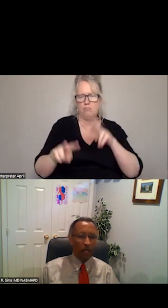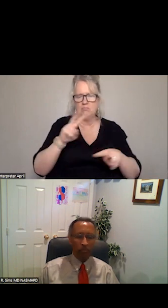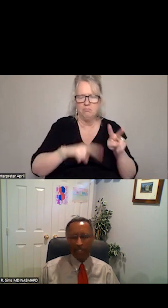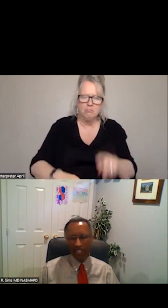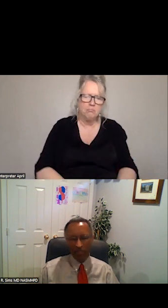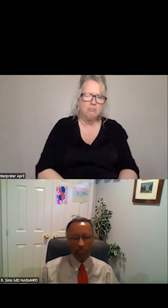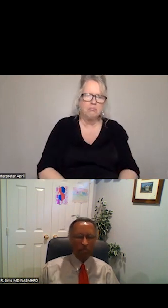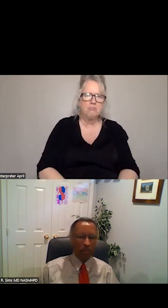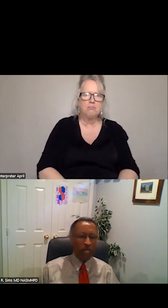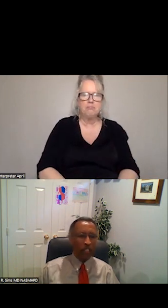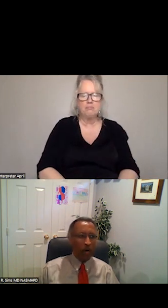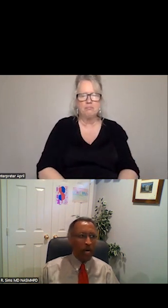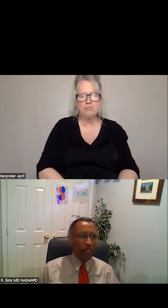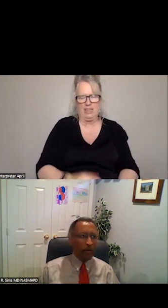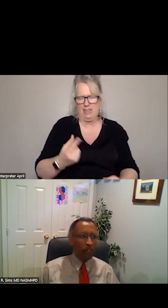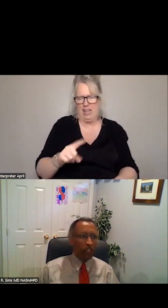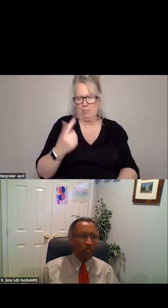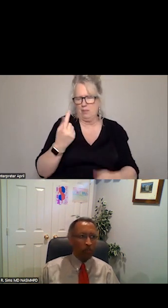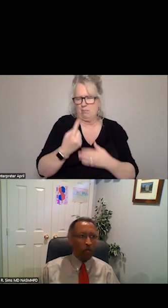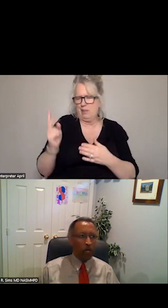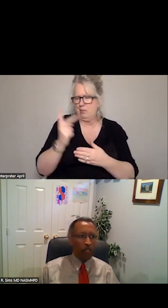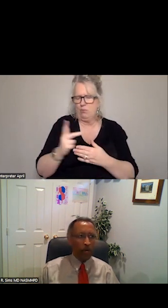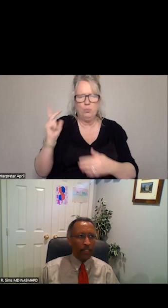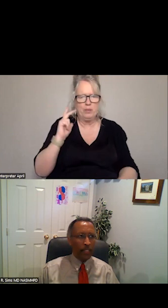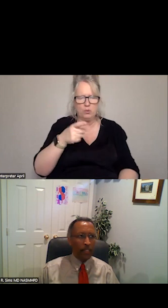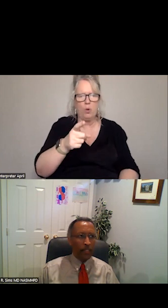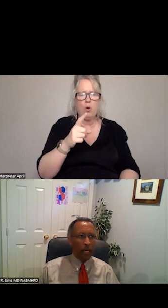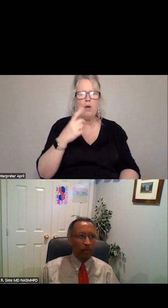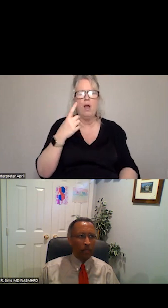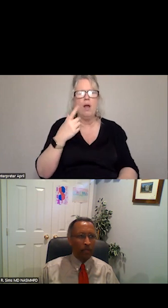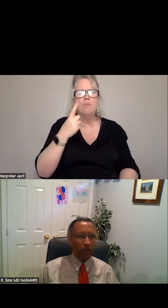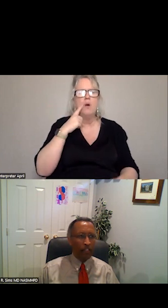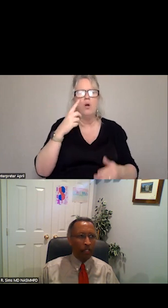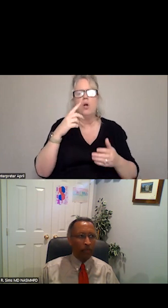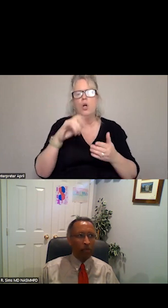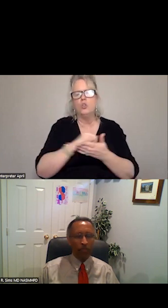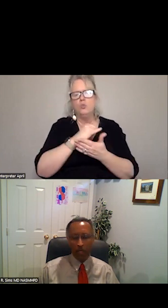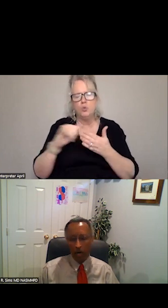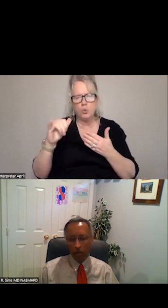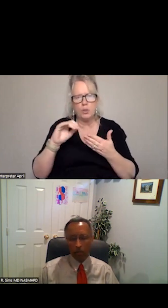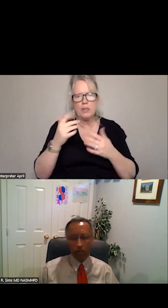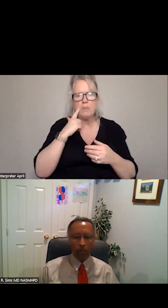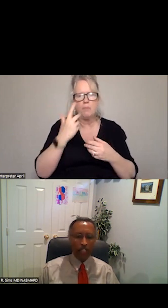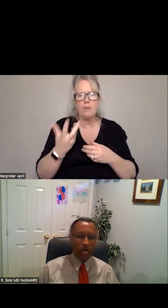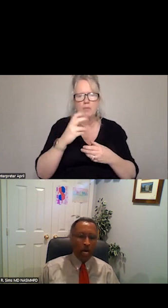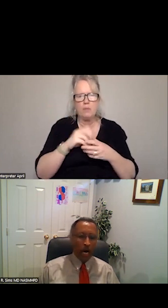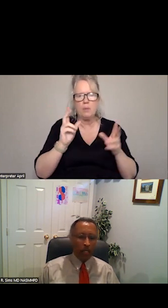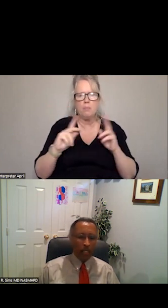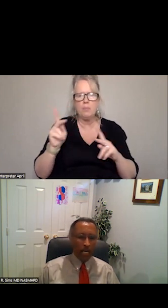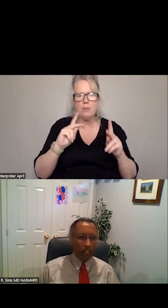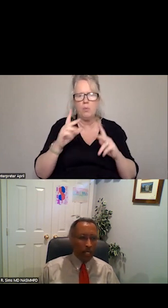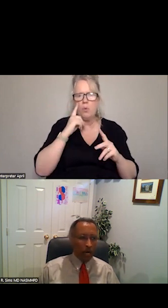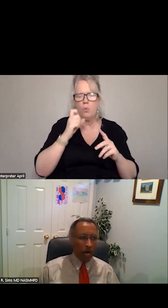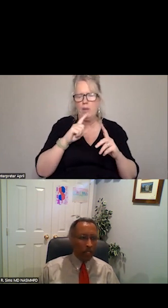article a few weeks ago that spoke on New York City's involuntary removing folks from streets.